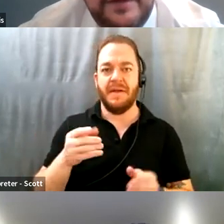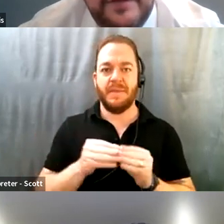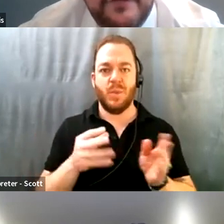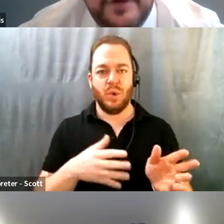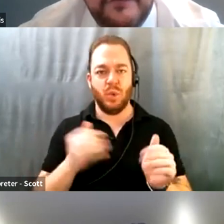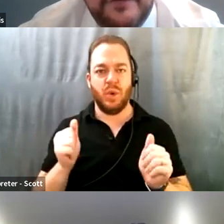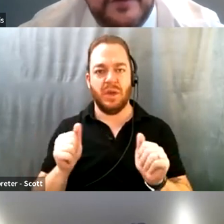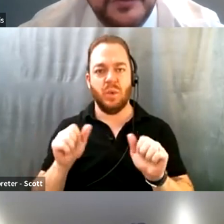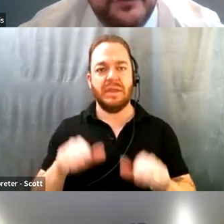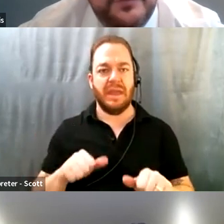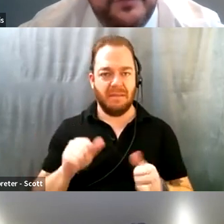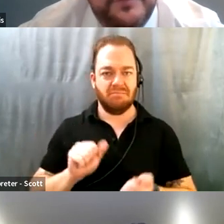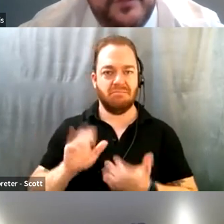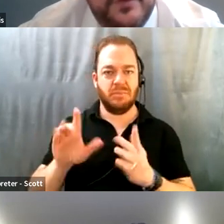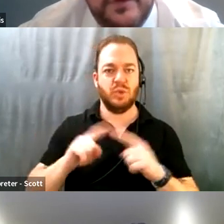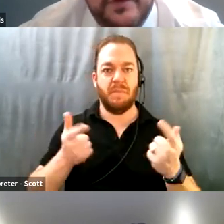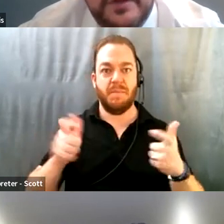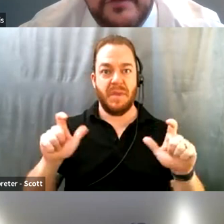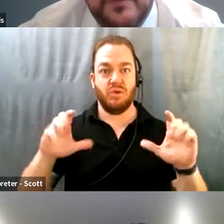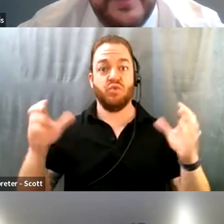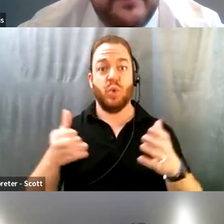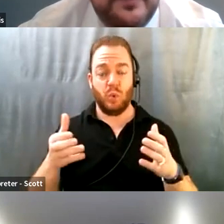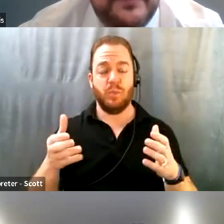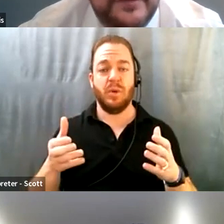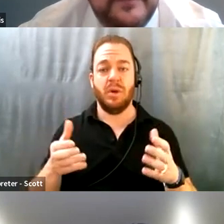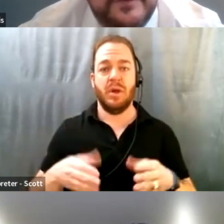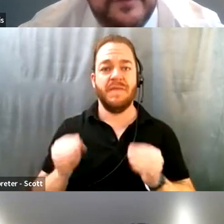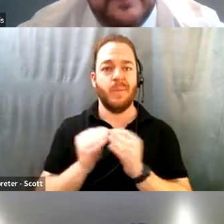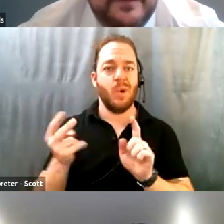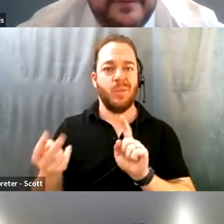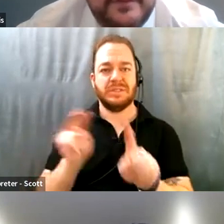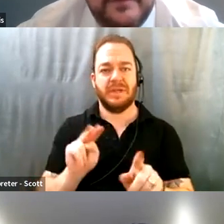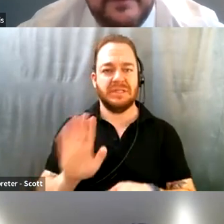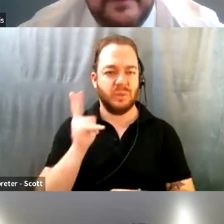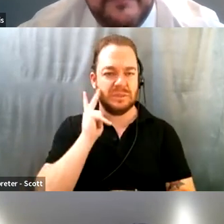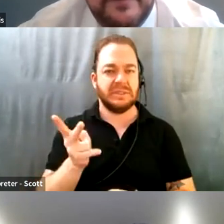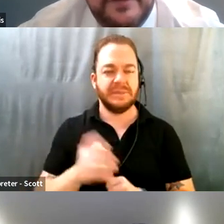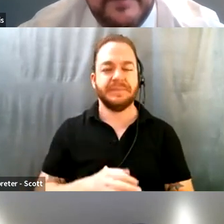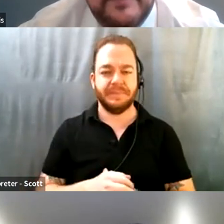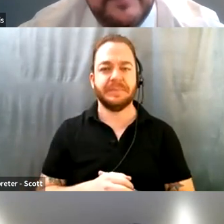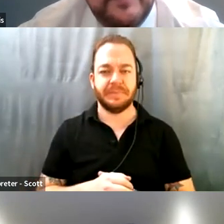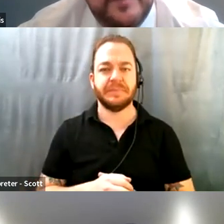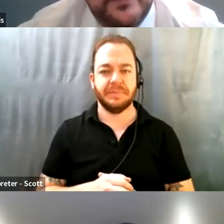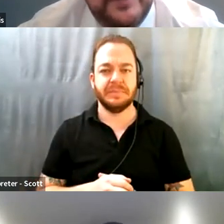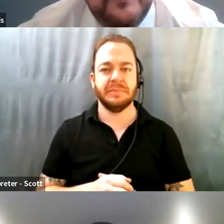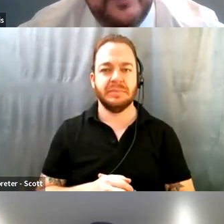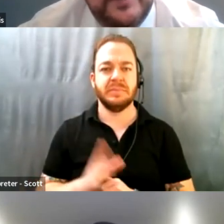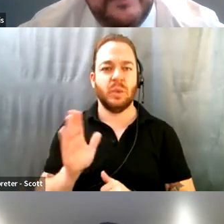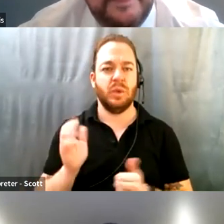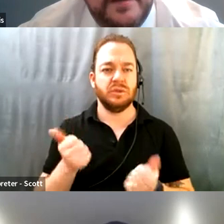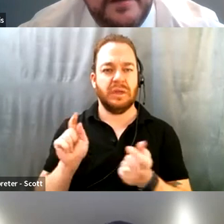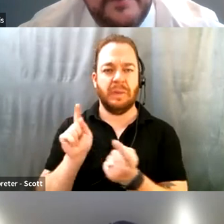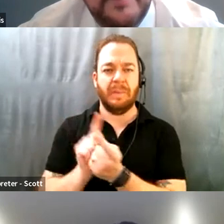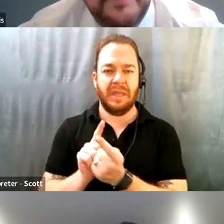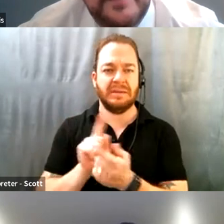get it in front of the larger group, the more, you know, the more angles we'll see. So definitely let's link up early next